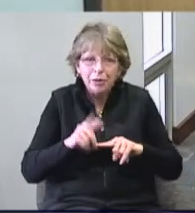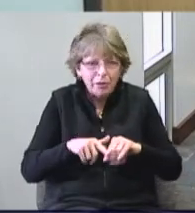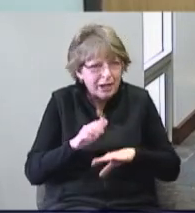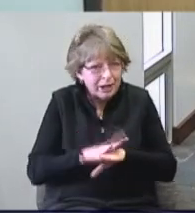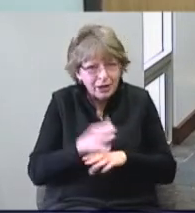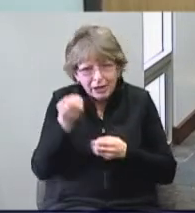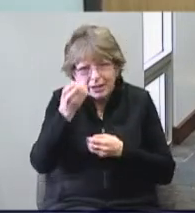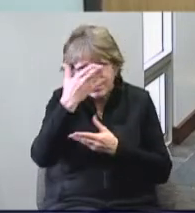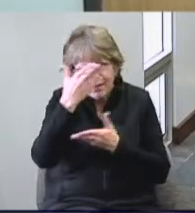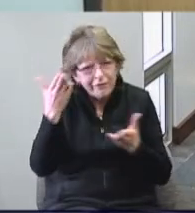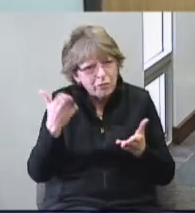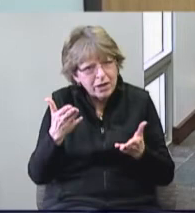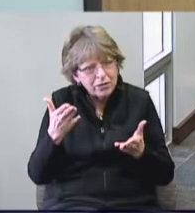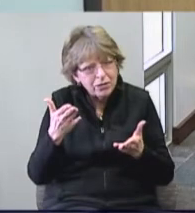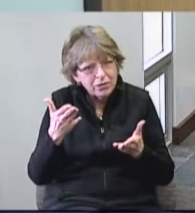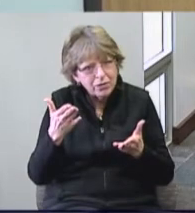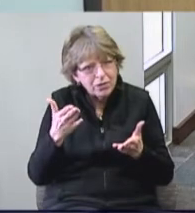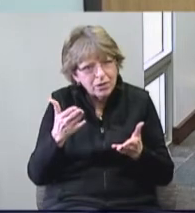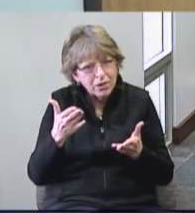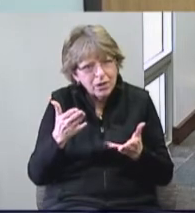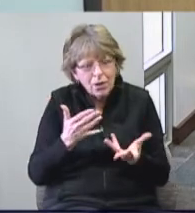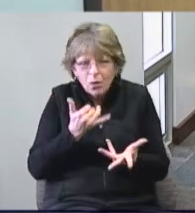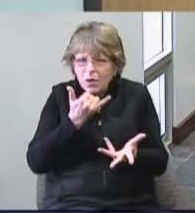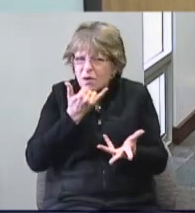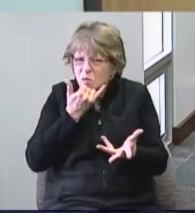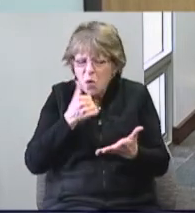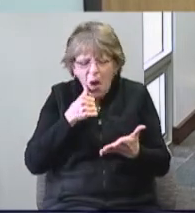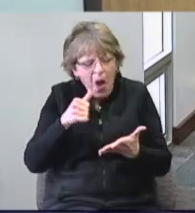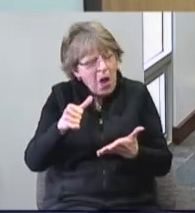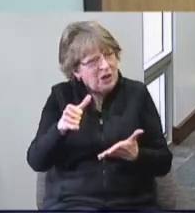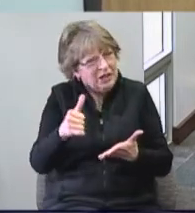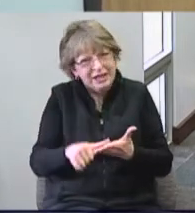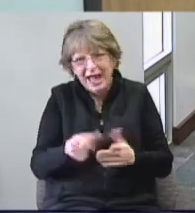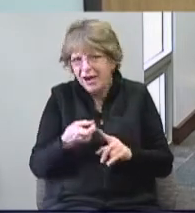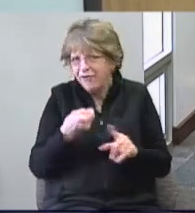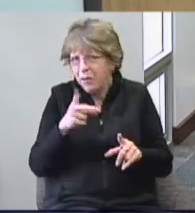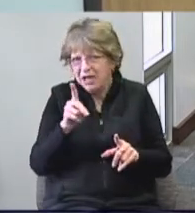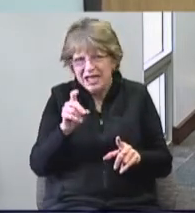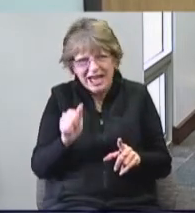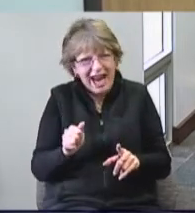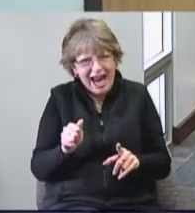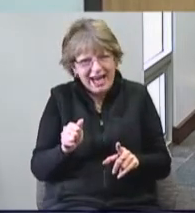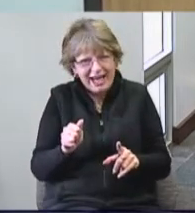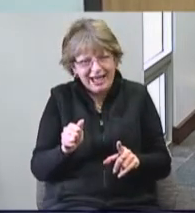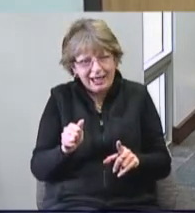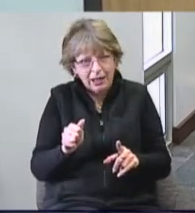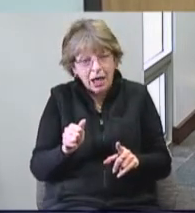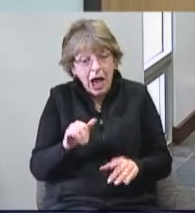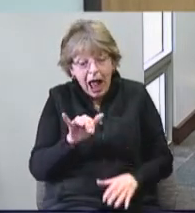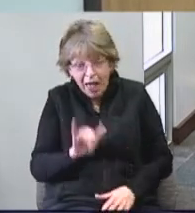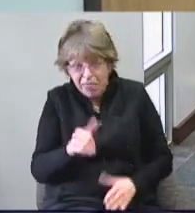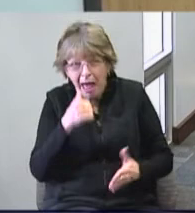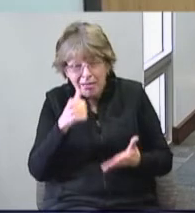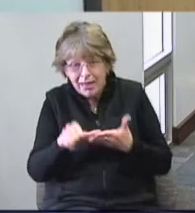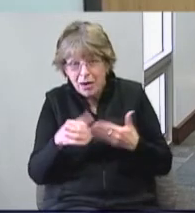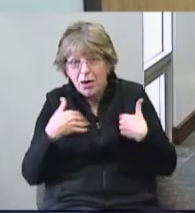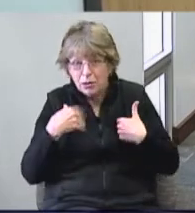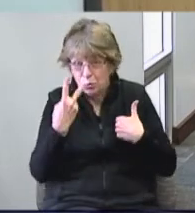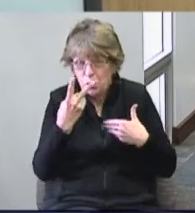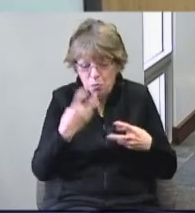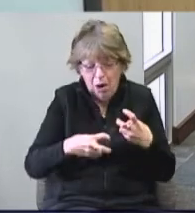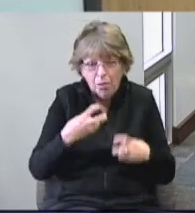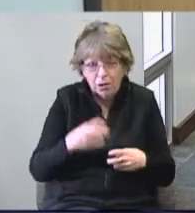was an ill-conceived letter by the district attorney. And there's two problems with that letter.